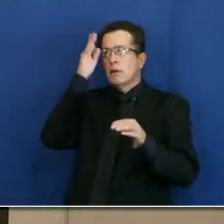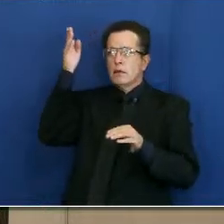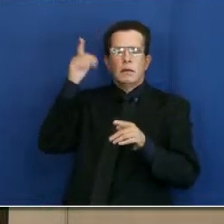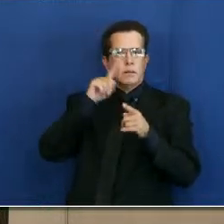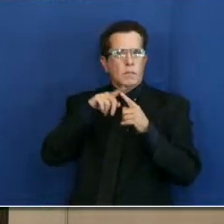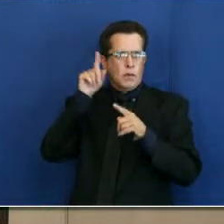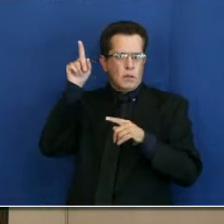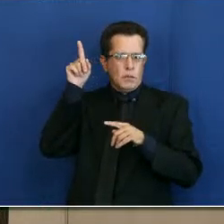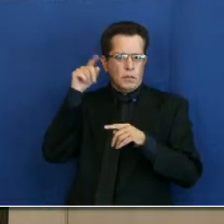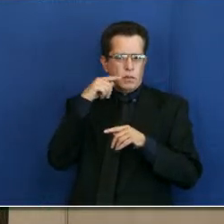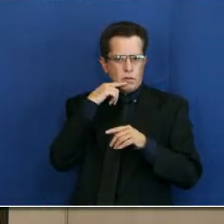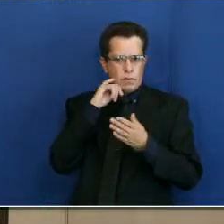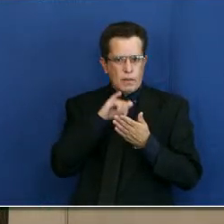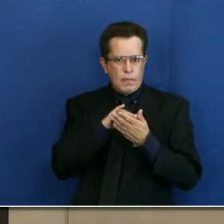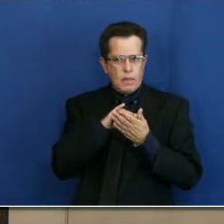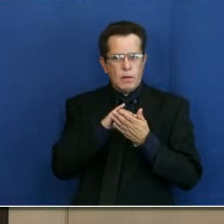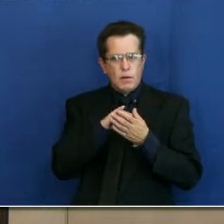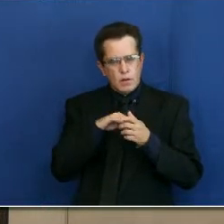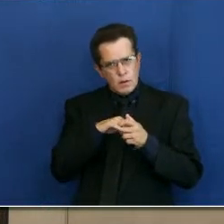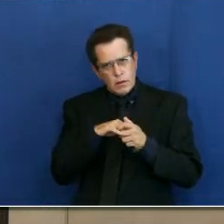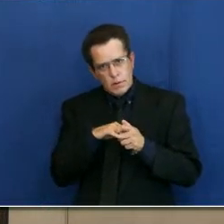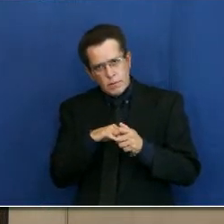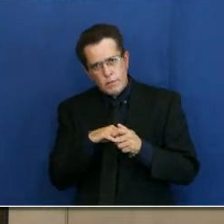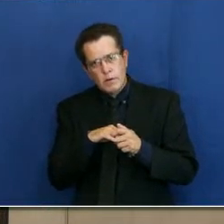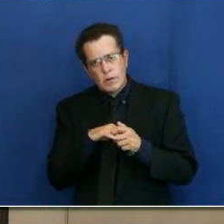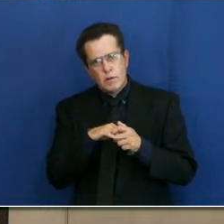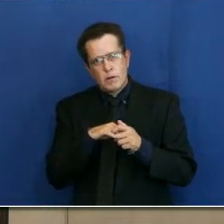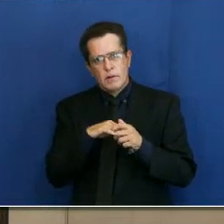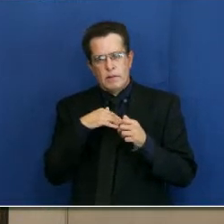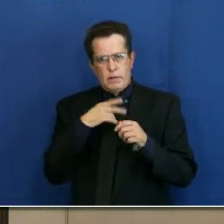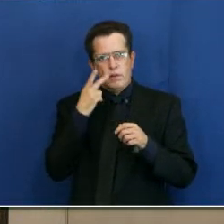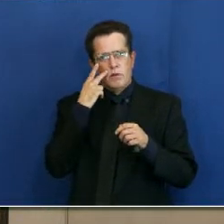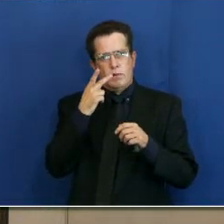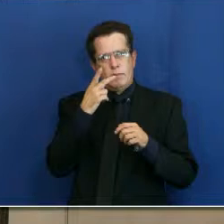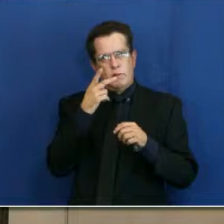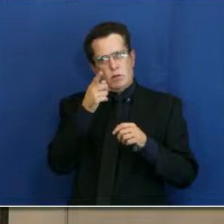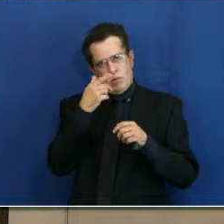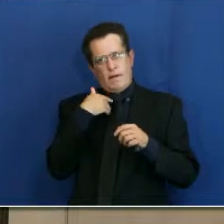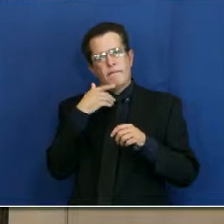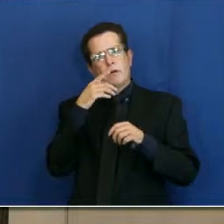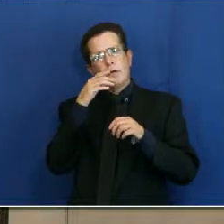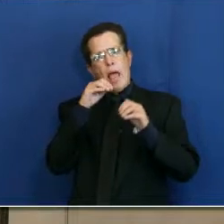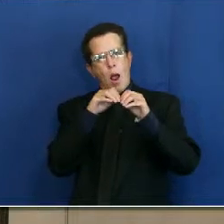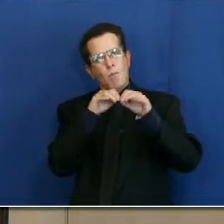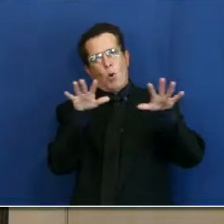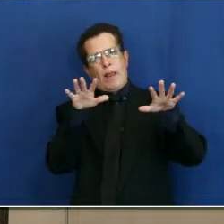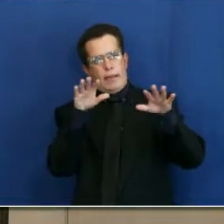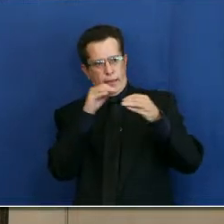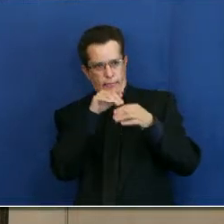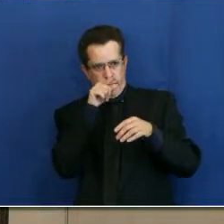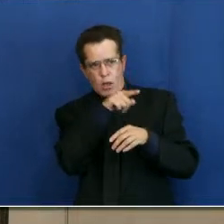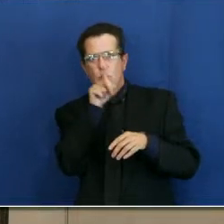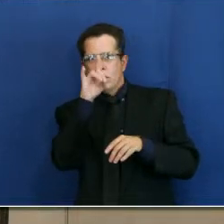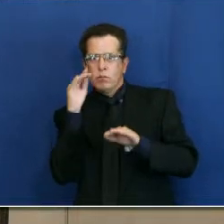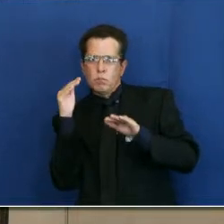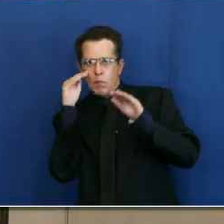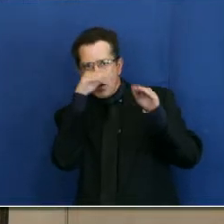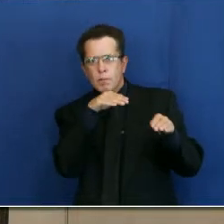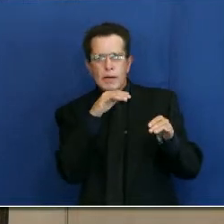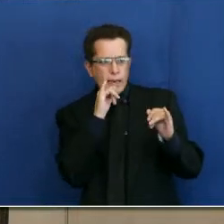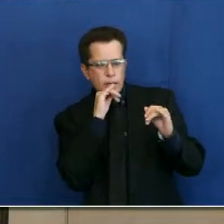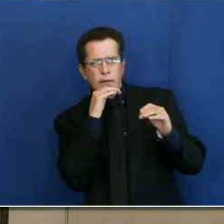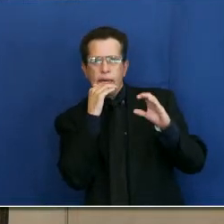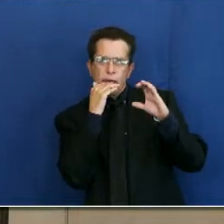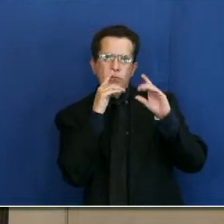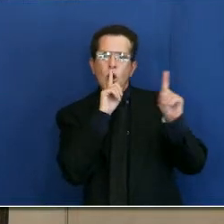out personnel every time you see an outbreak in one of these locations, and you're talking to people, and you're interviewing them, and you must have some